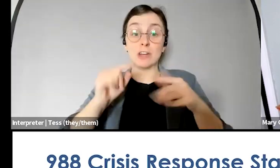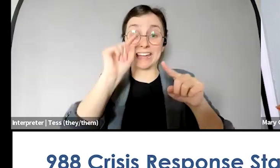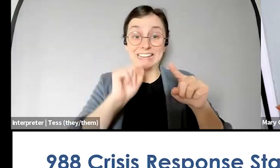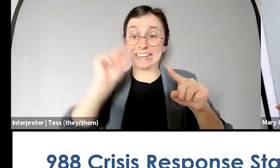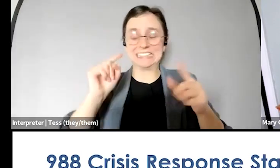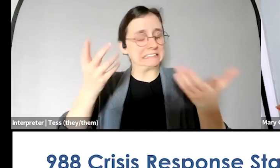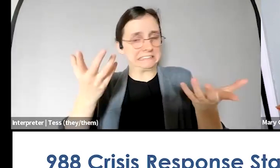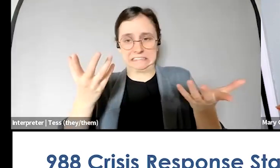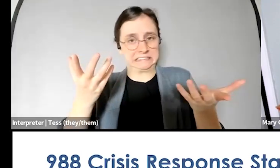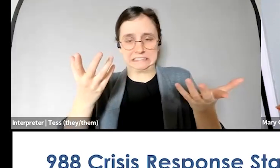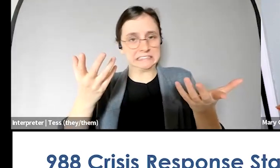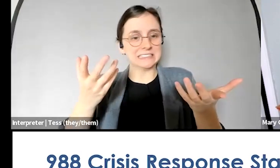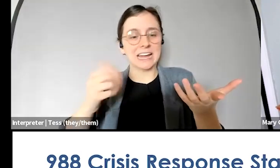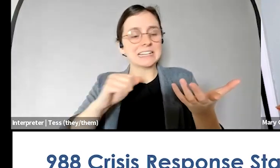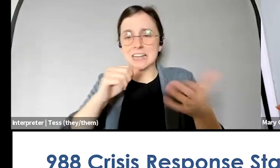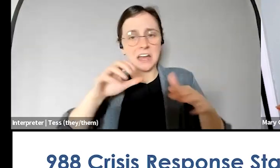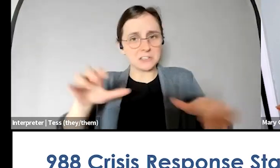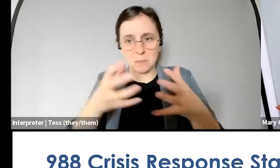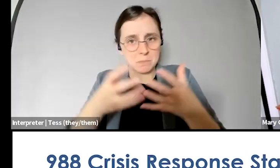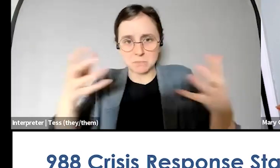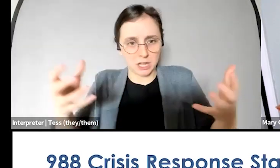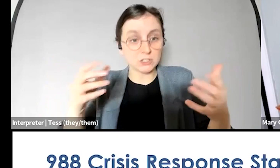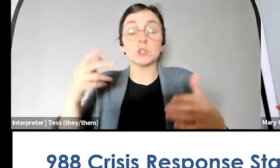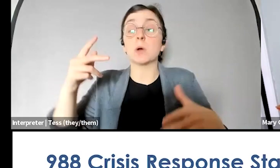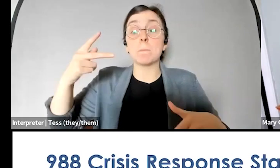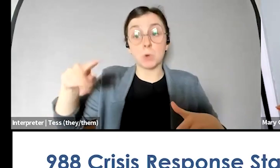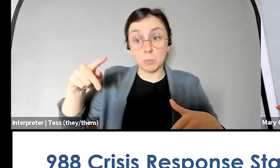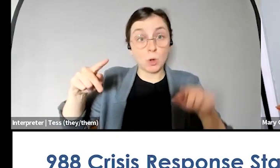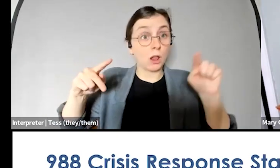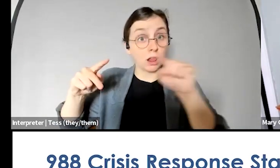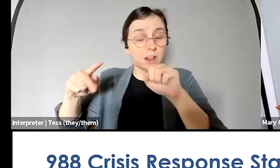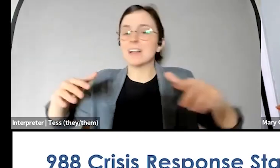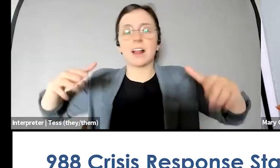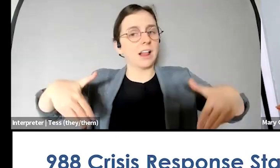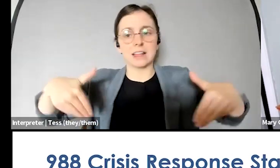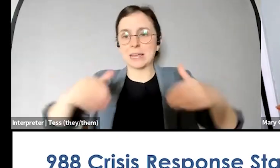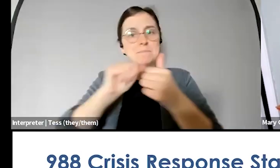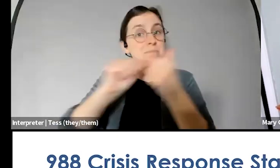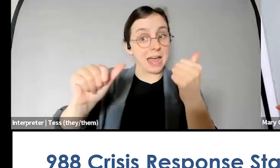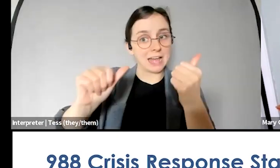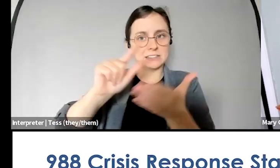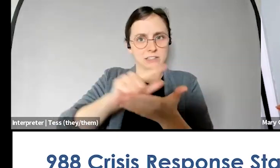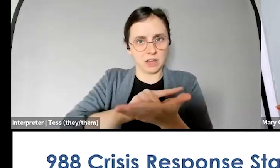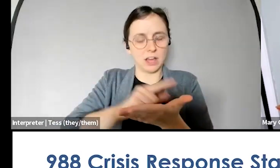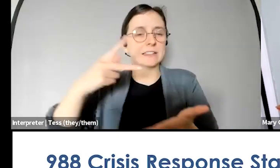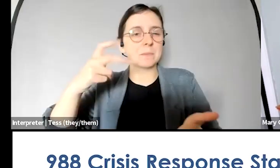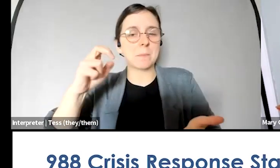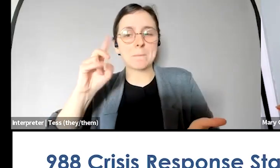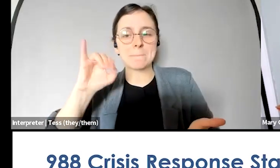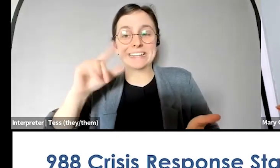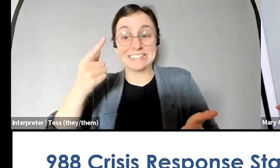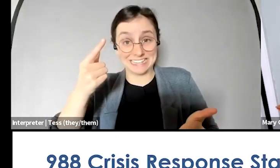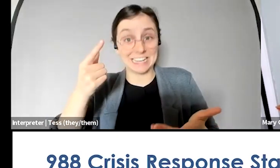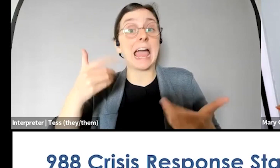where states have not passed legislation. It was pending. So we had legislation, but didn't get all the way through. And the